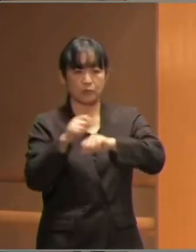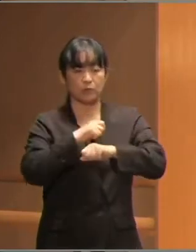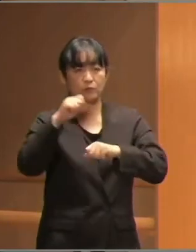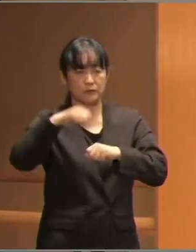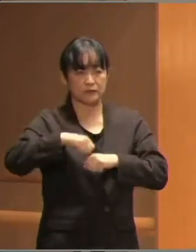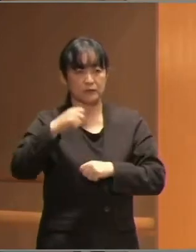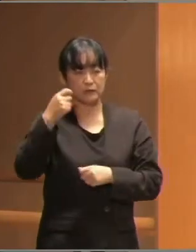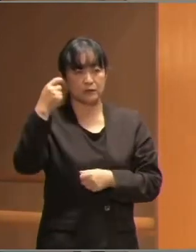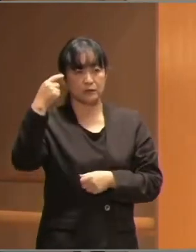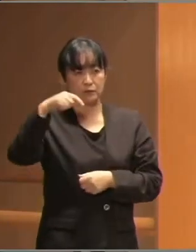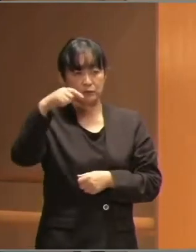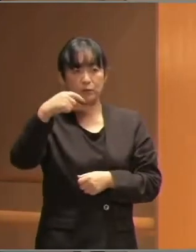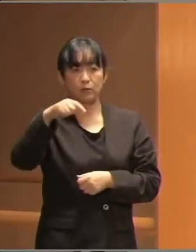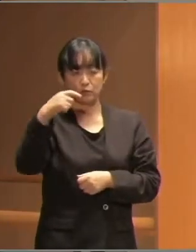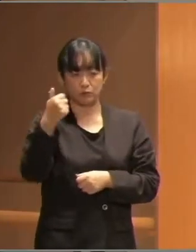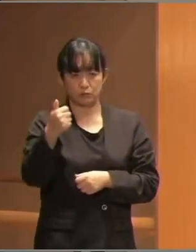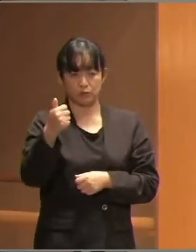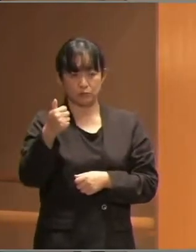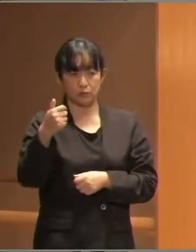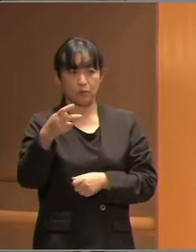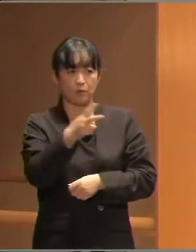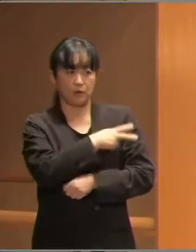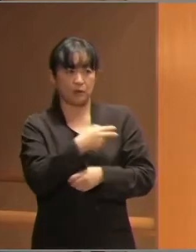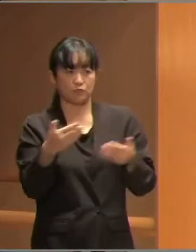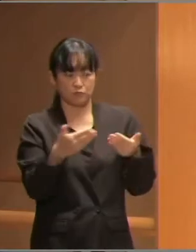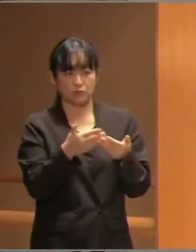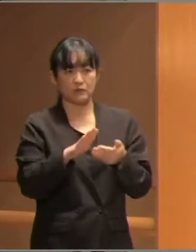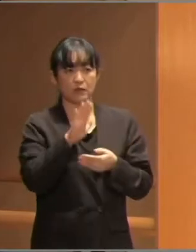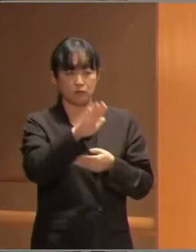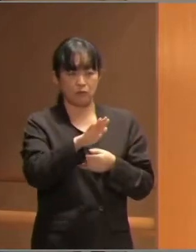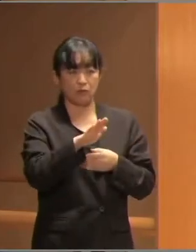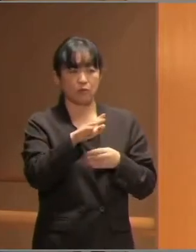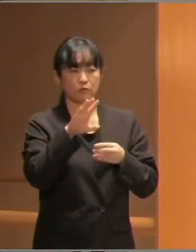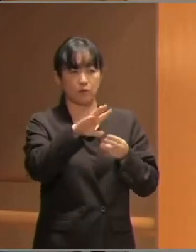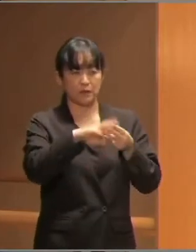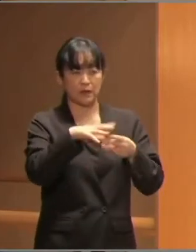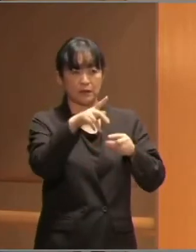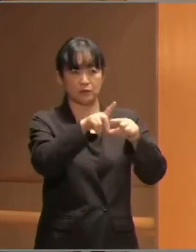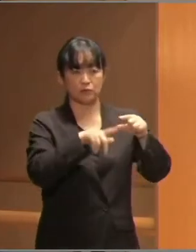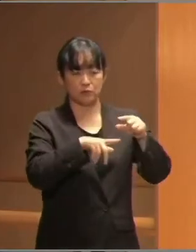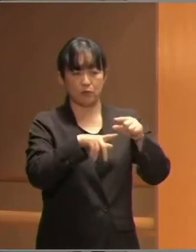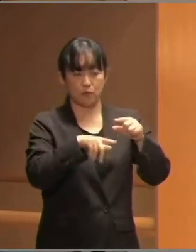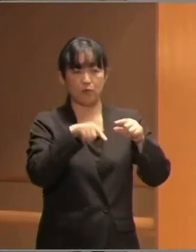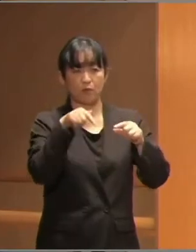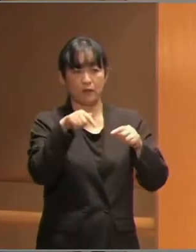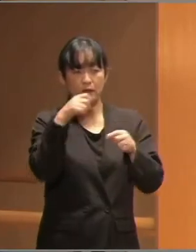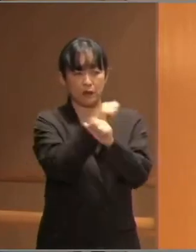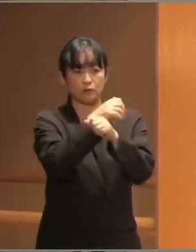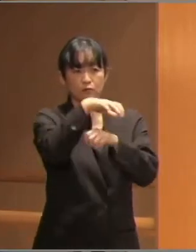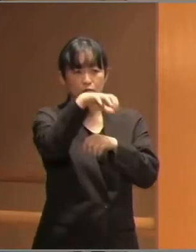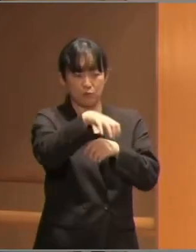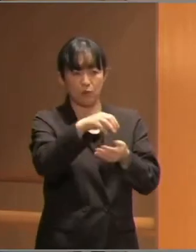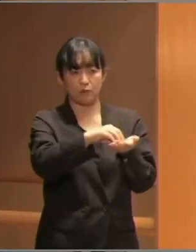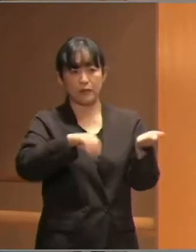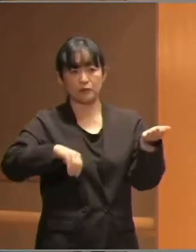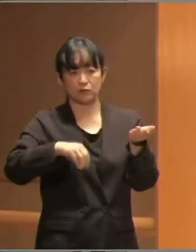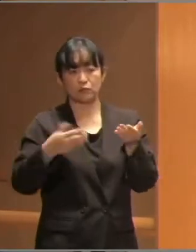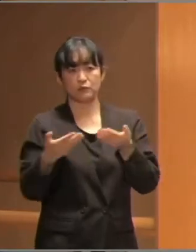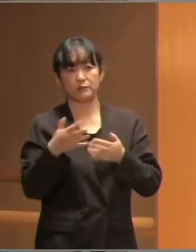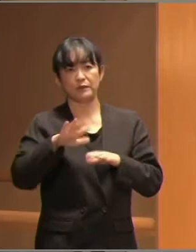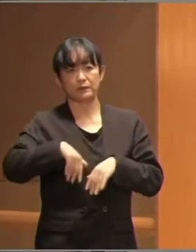Kyoto University and retired from Toyota Central R&D Labs.